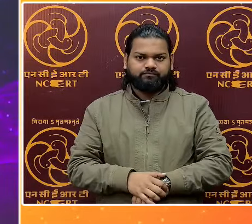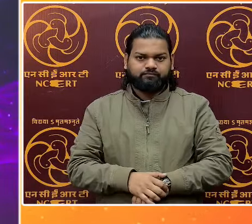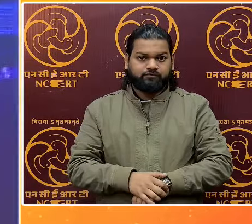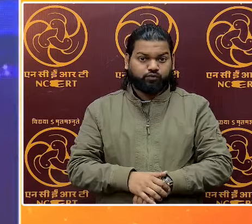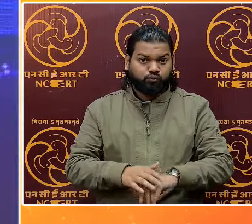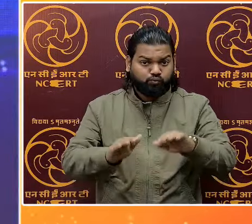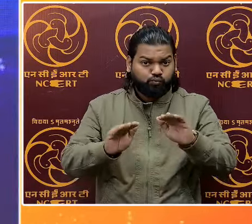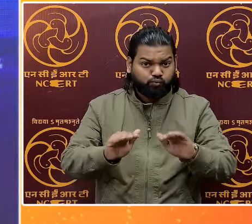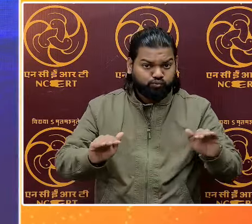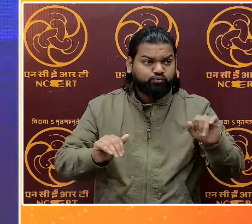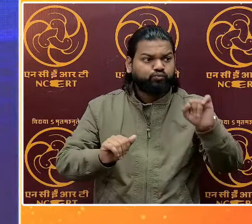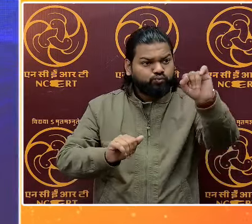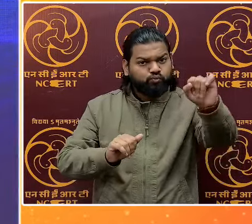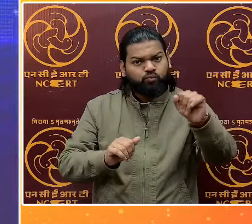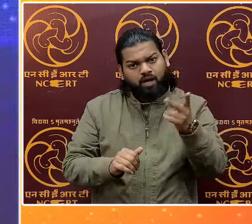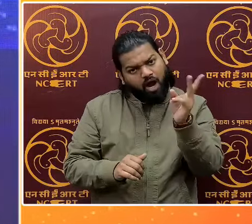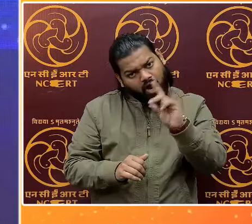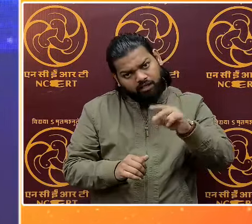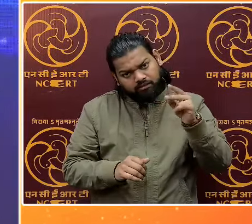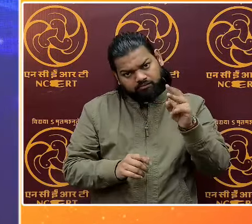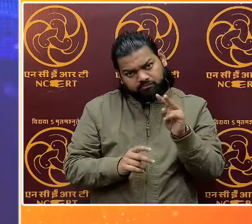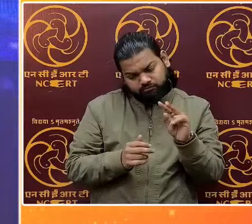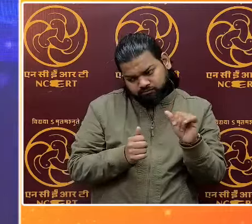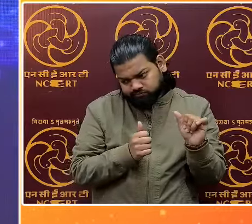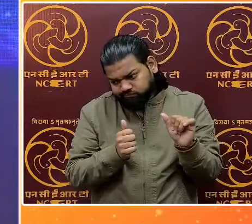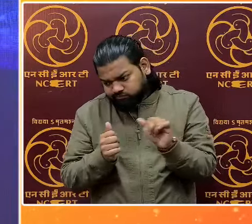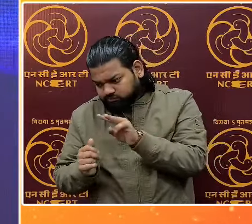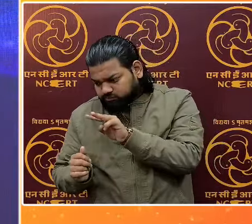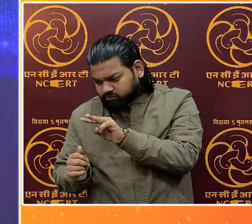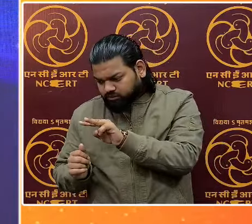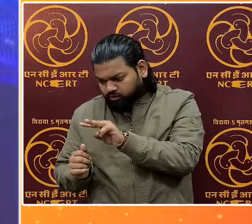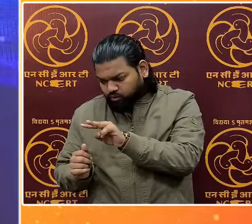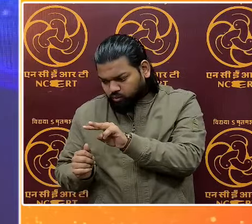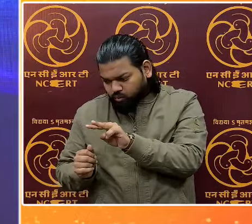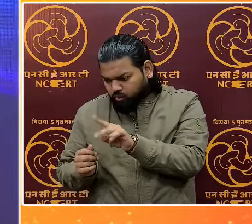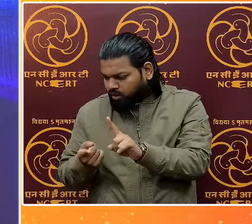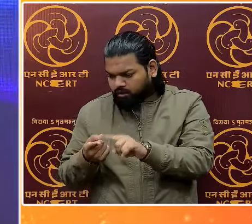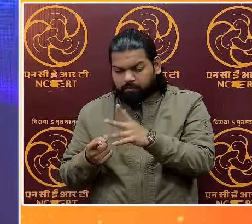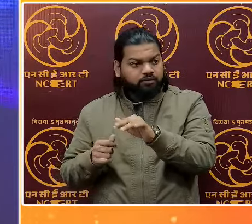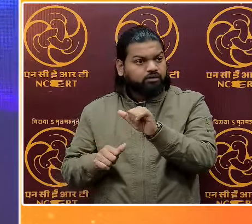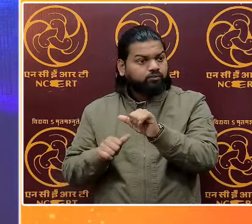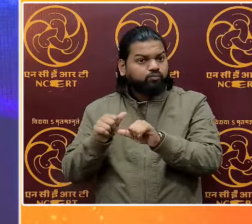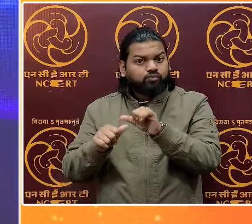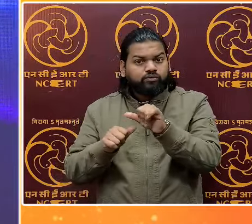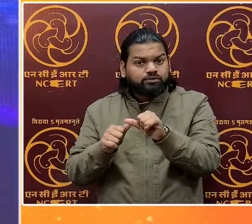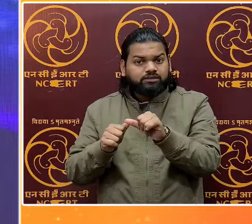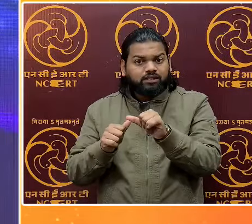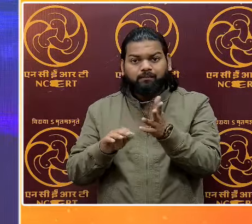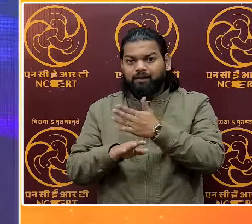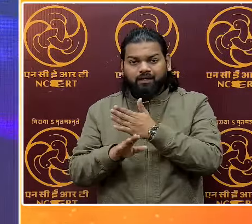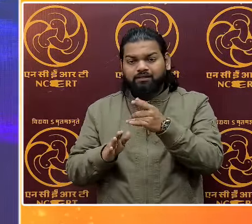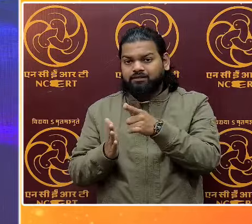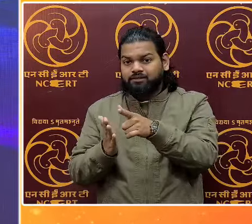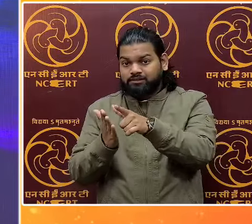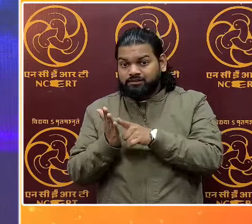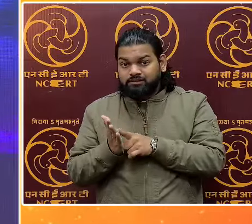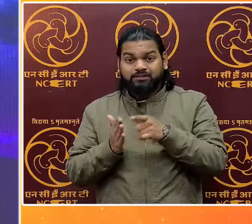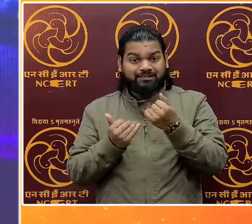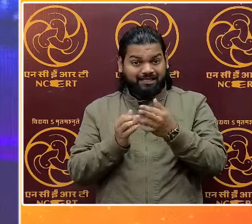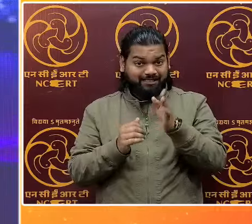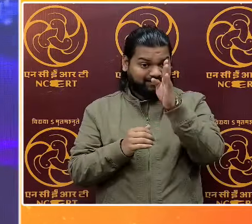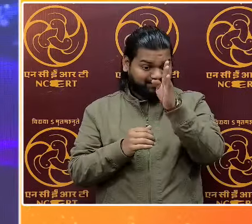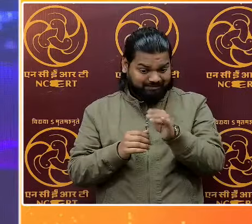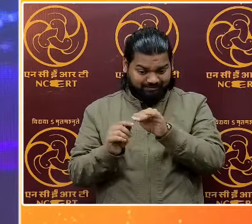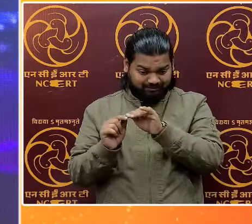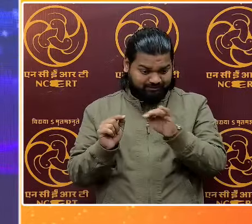children should revise that. Again, we will say that what are those statements, that angle of incidence is equals